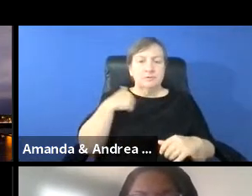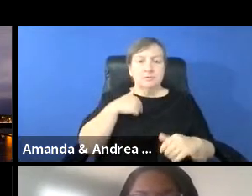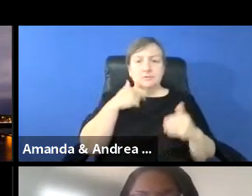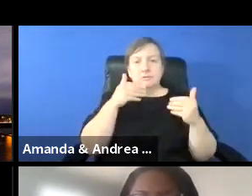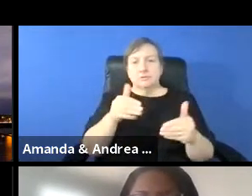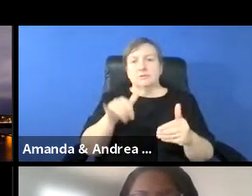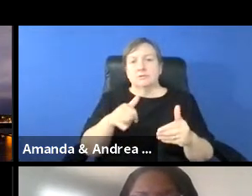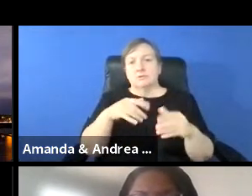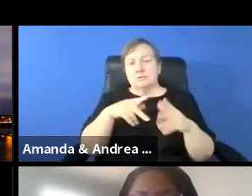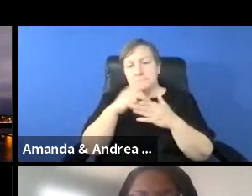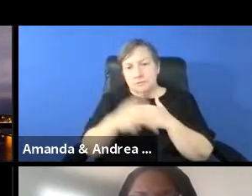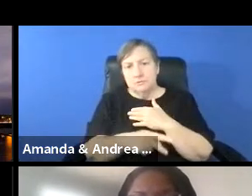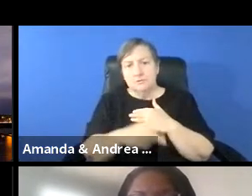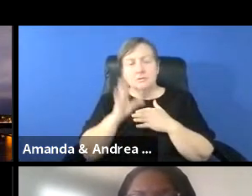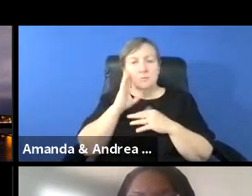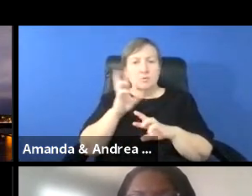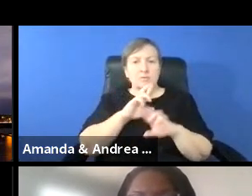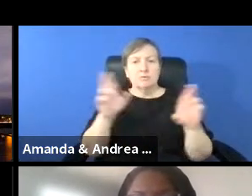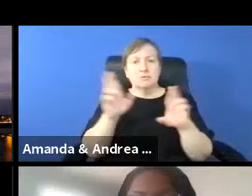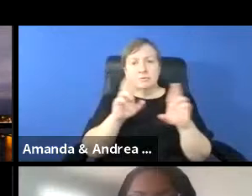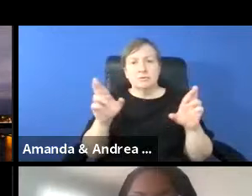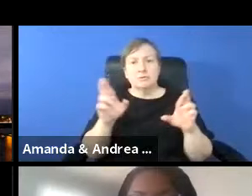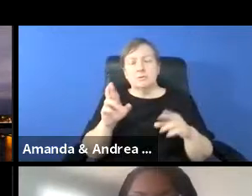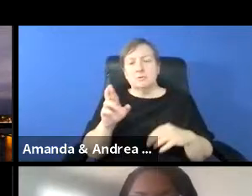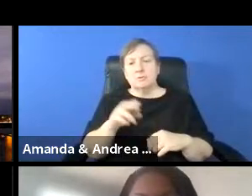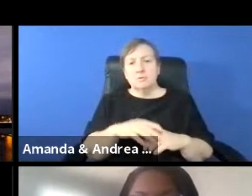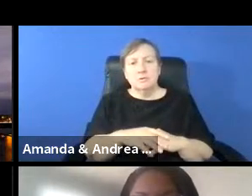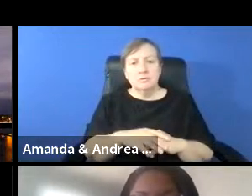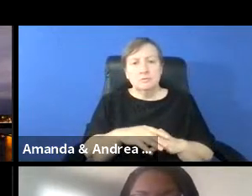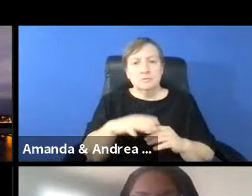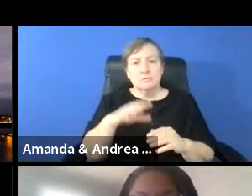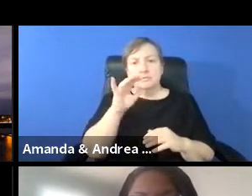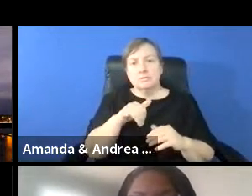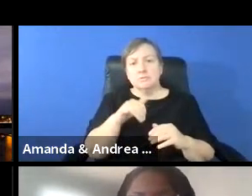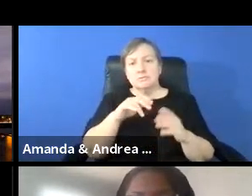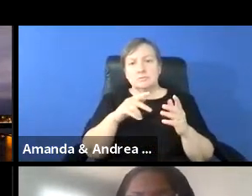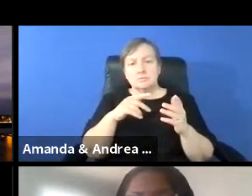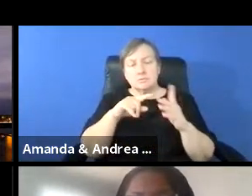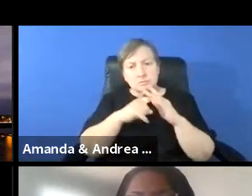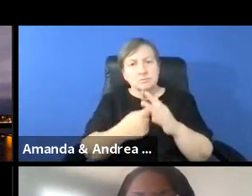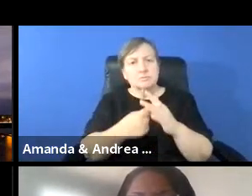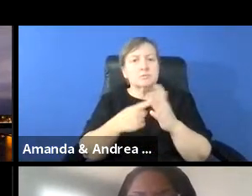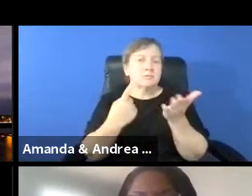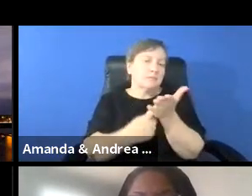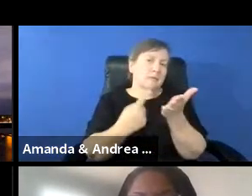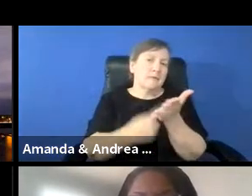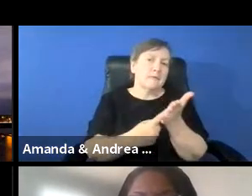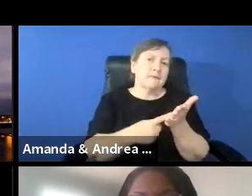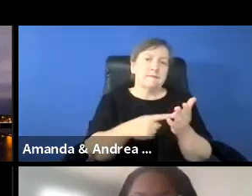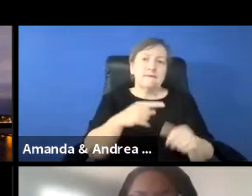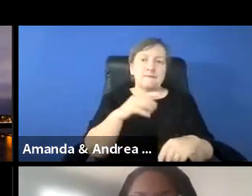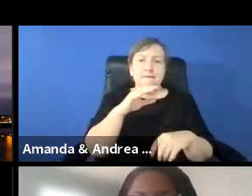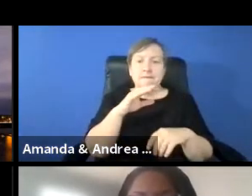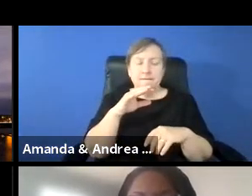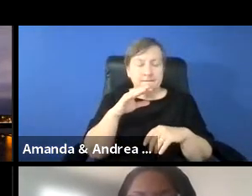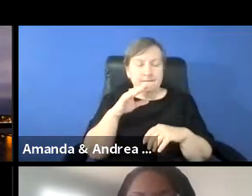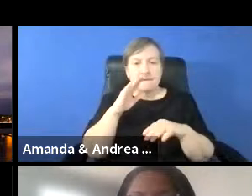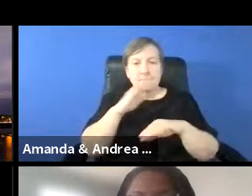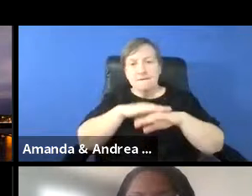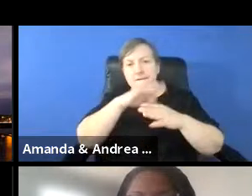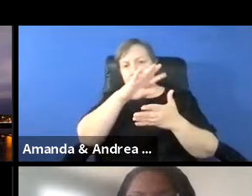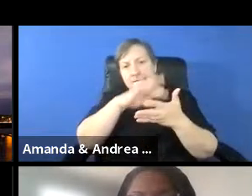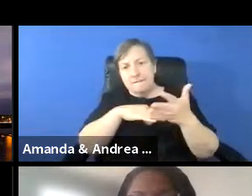way that will be ready to receive funds and begin construction on a schedule that is